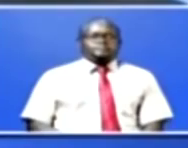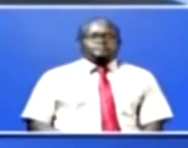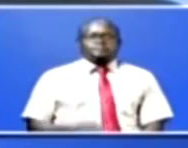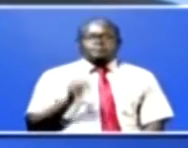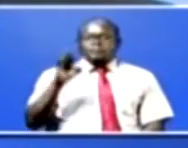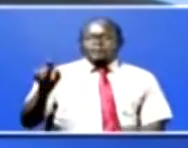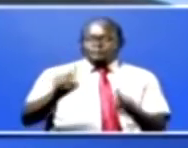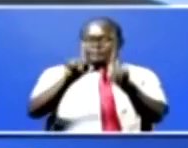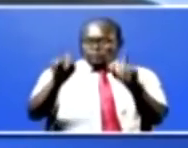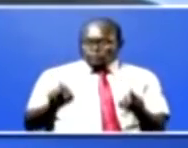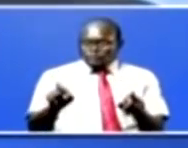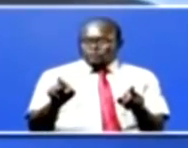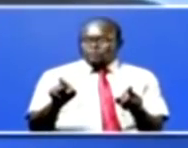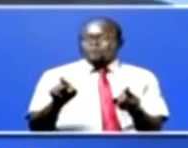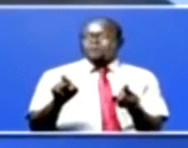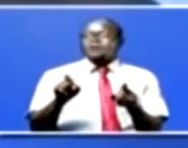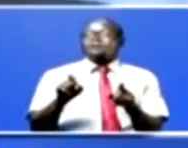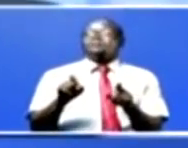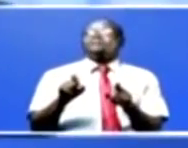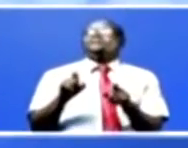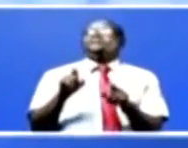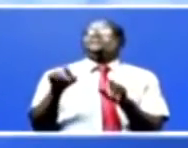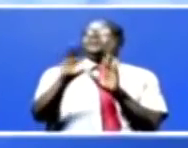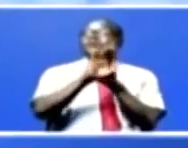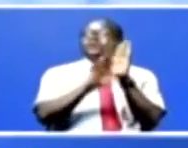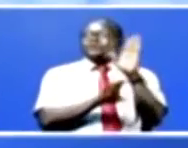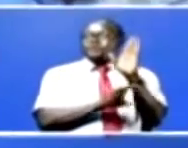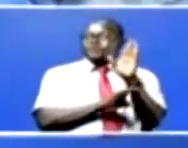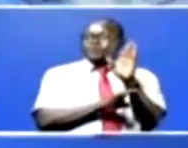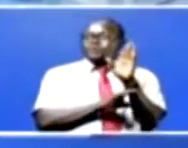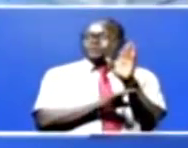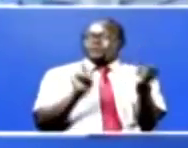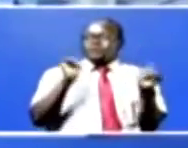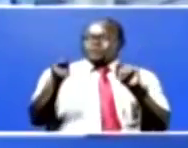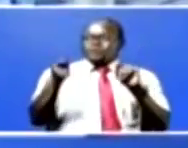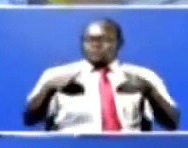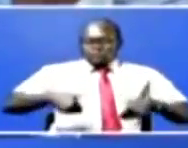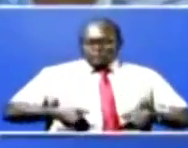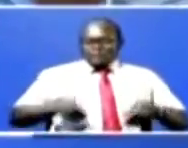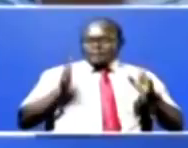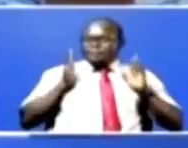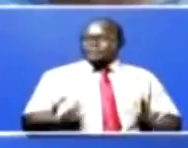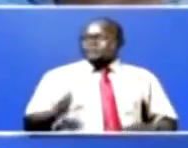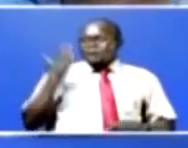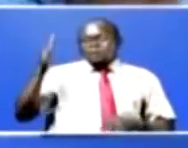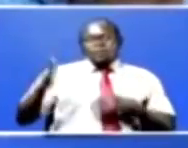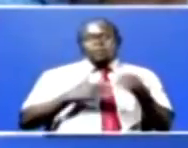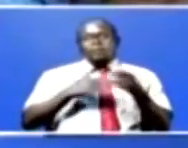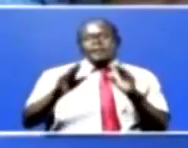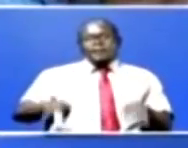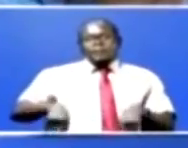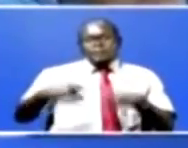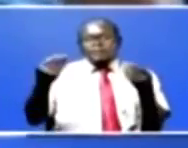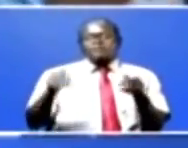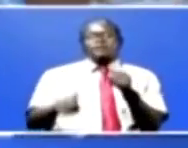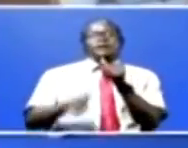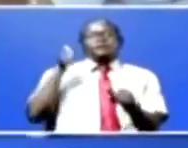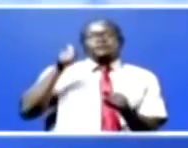If you put a question on a referendum issue to a hungry person, I don't know whether that person will give you an